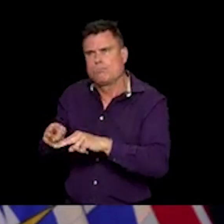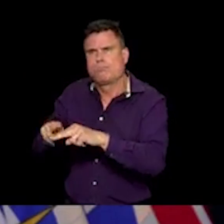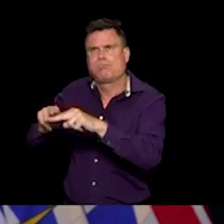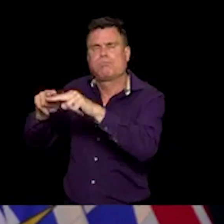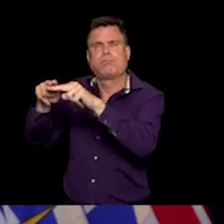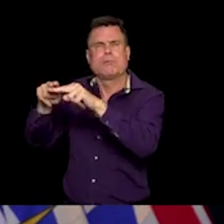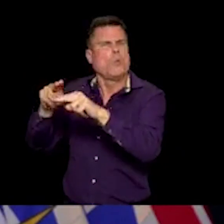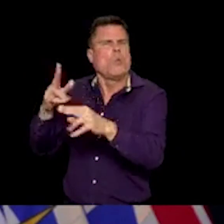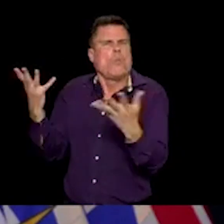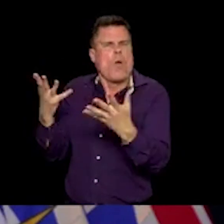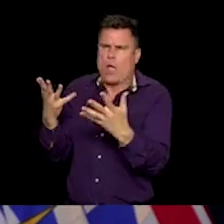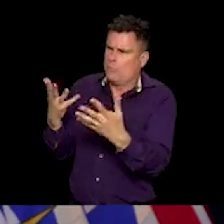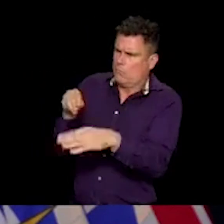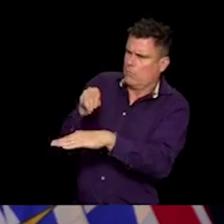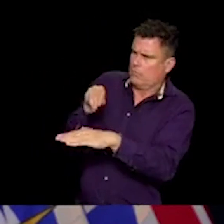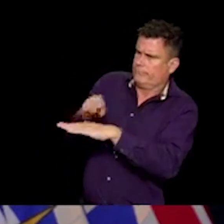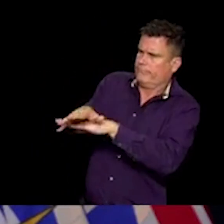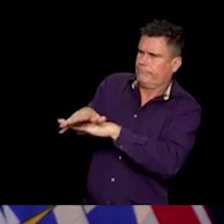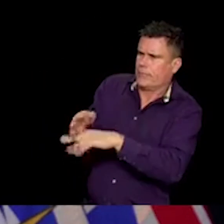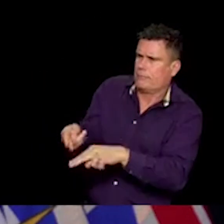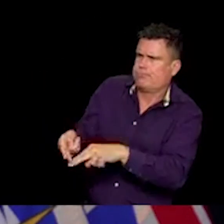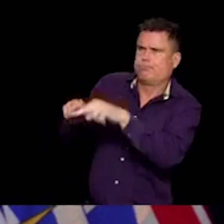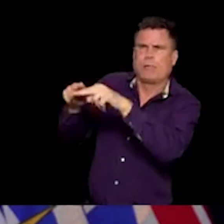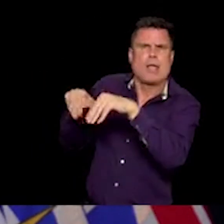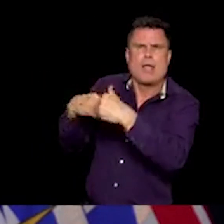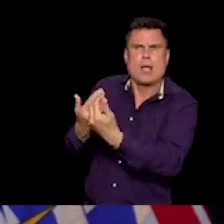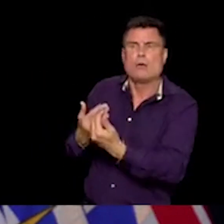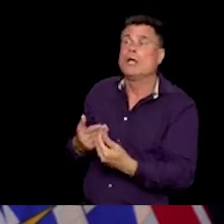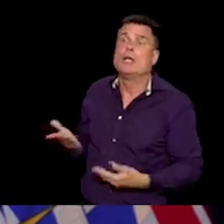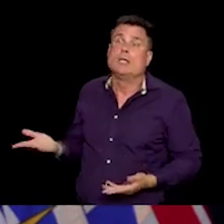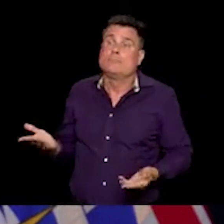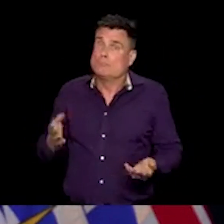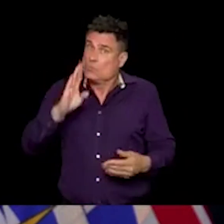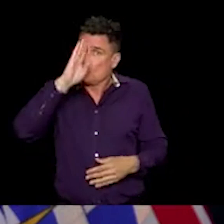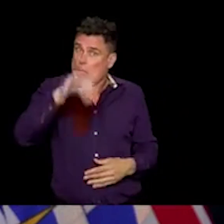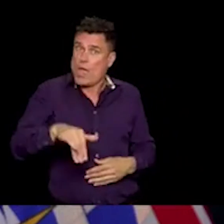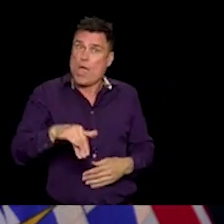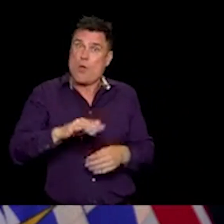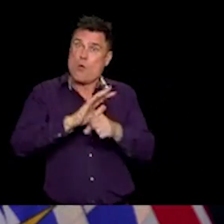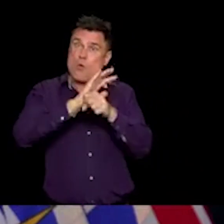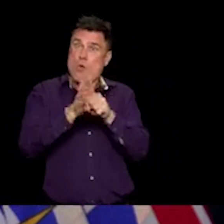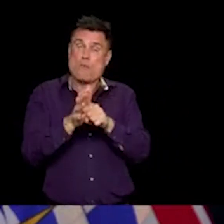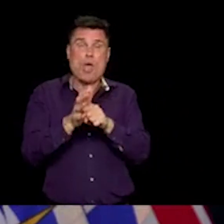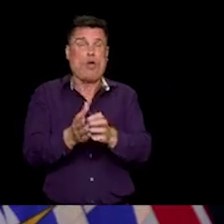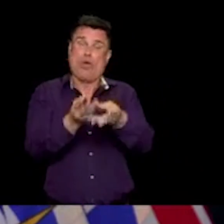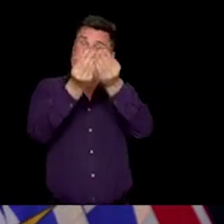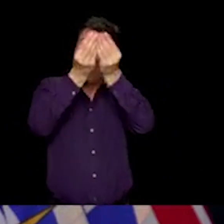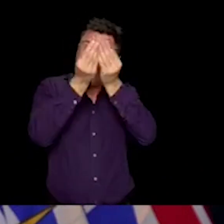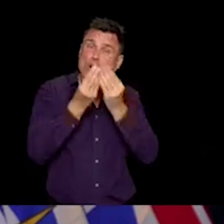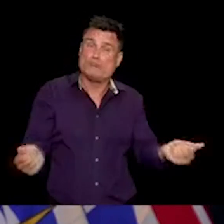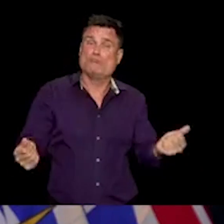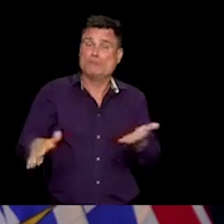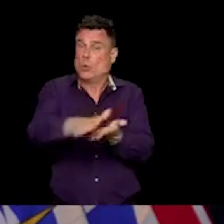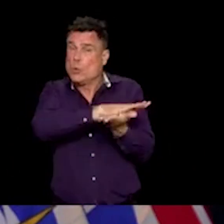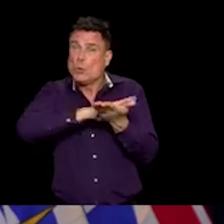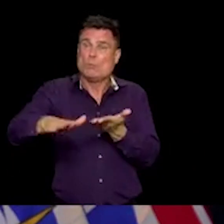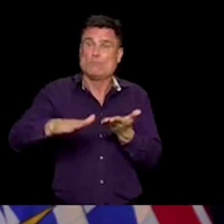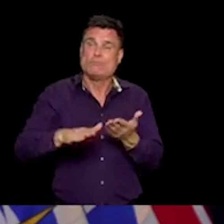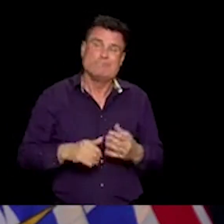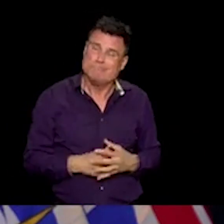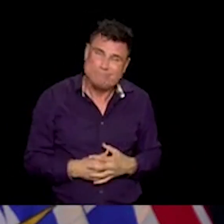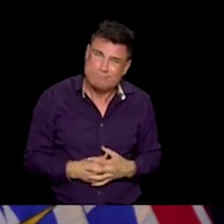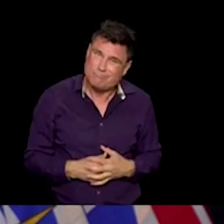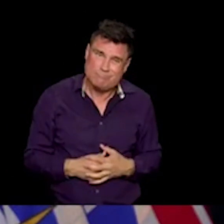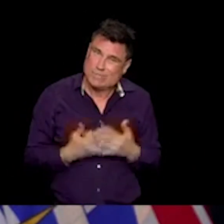We know this virus hasn't left, and it is circulating in our community, and that's why we're doing this so cautiously and